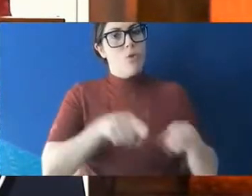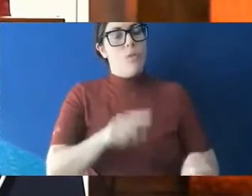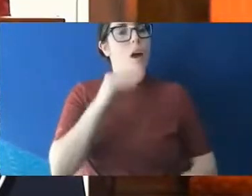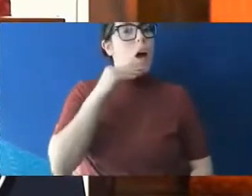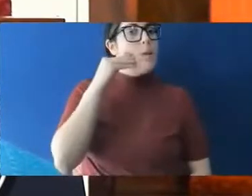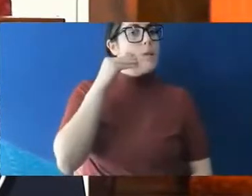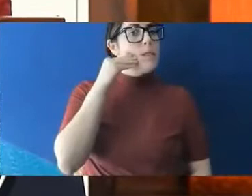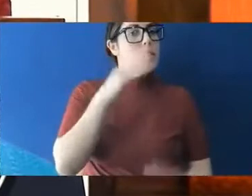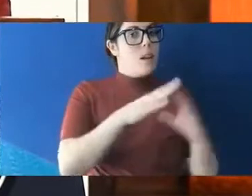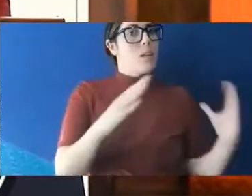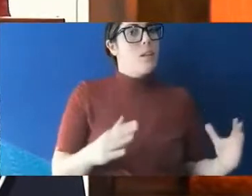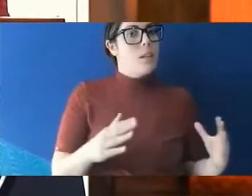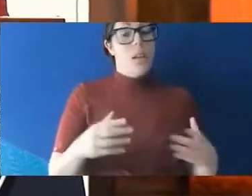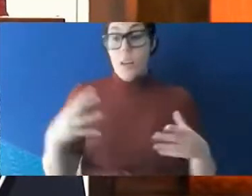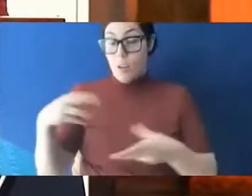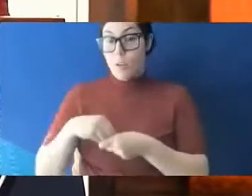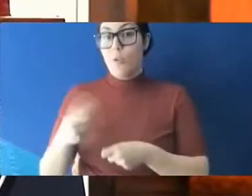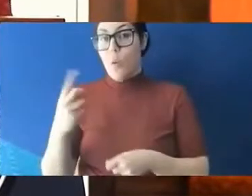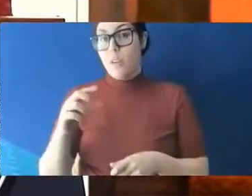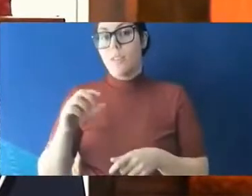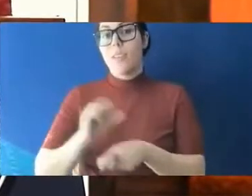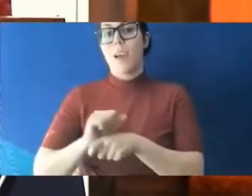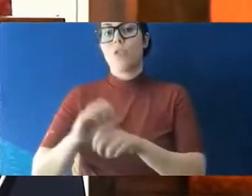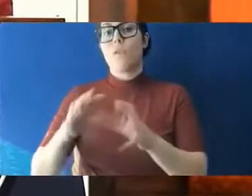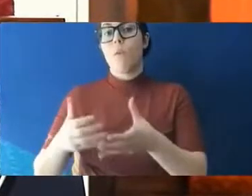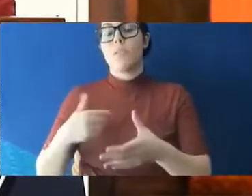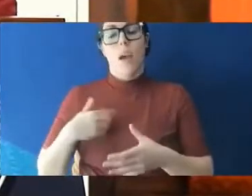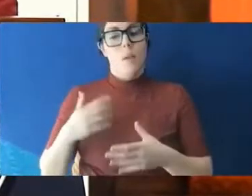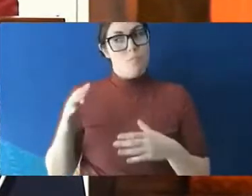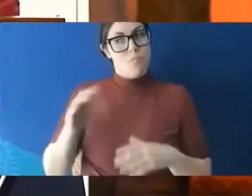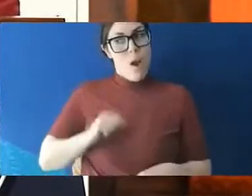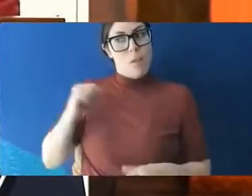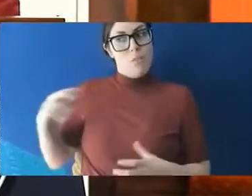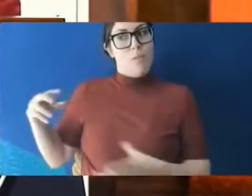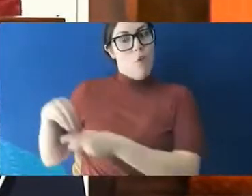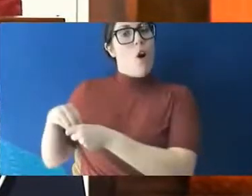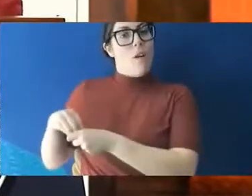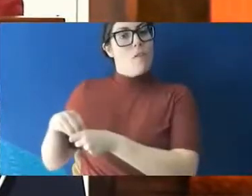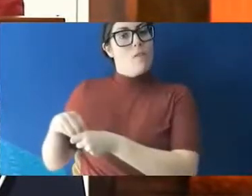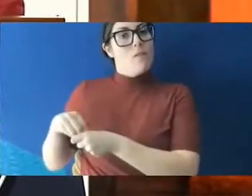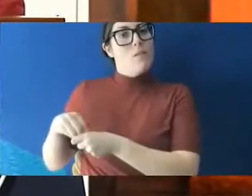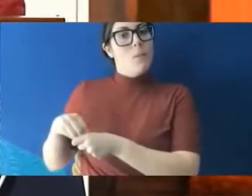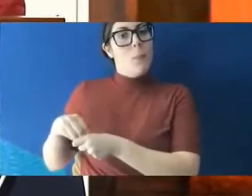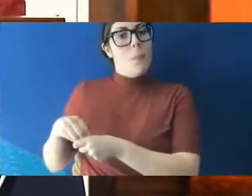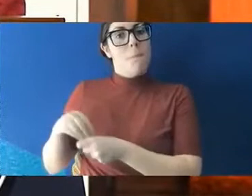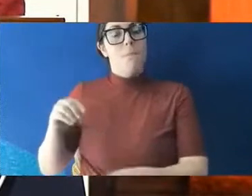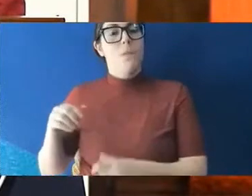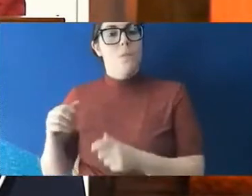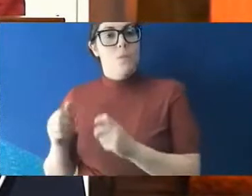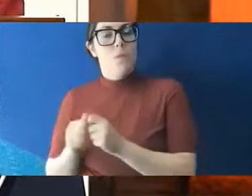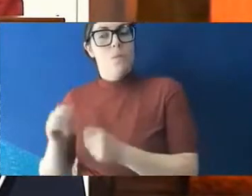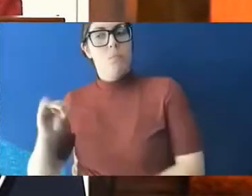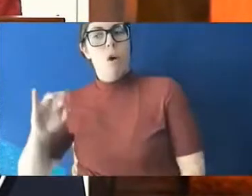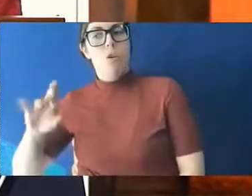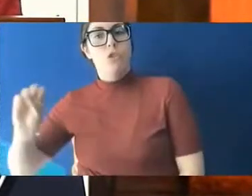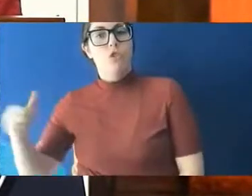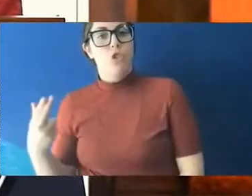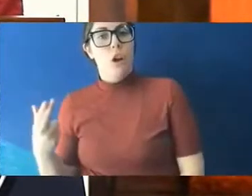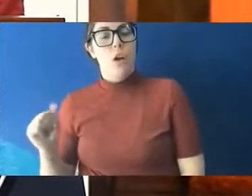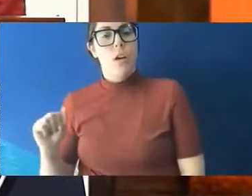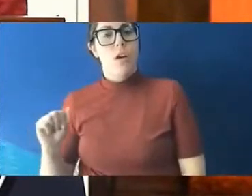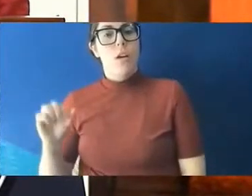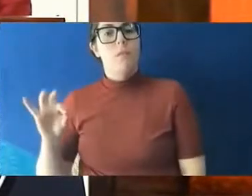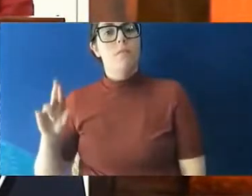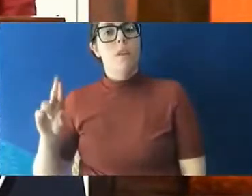That includes a task force that I'm proud to co-chair with Secretary of Housing and Urban Development Marcia Fudge, which will take steps